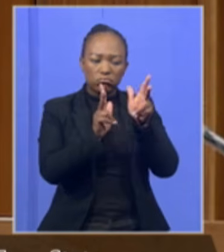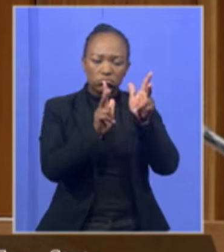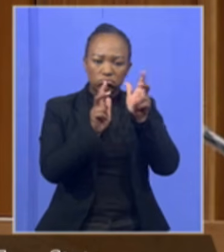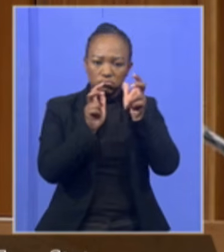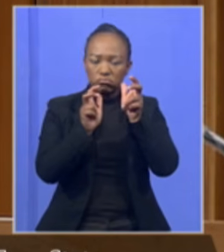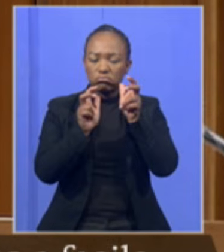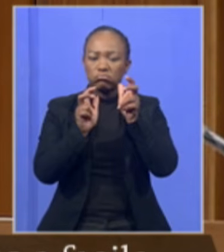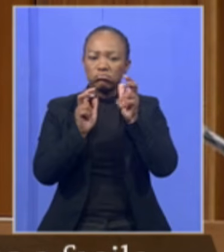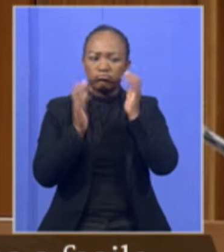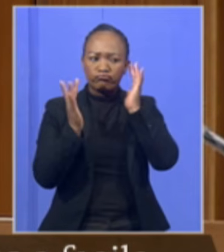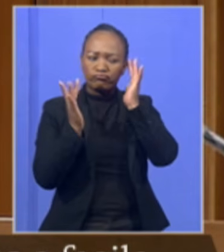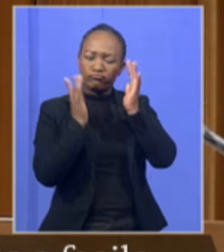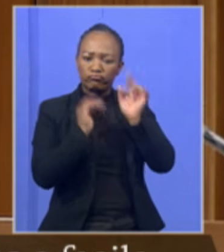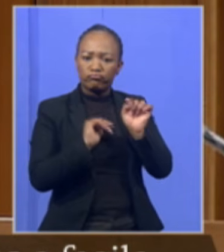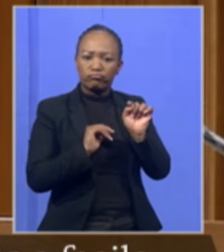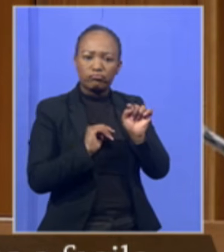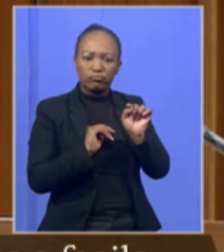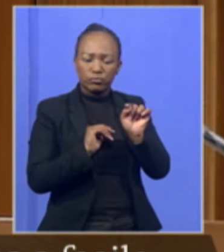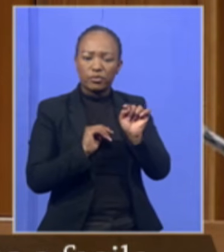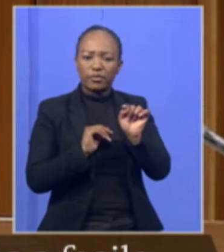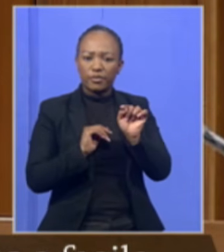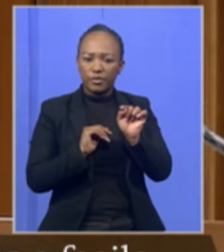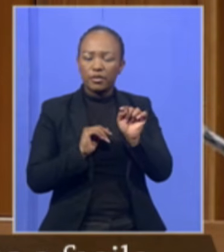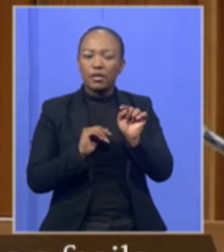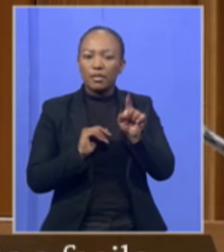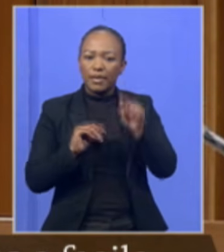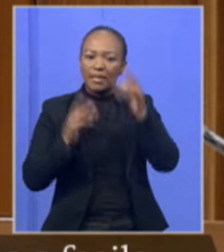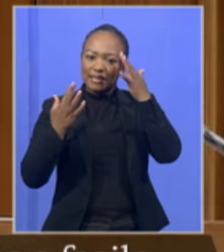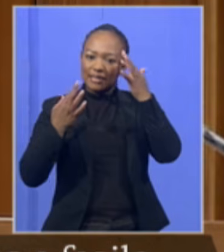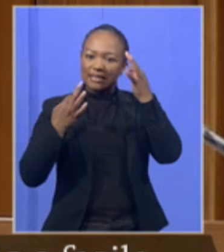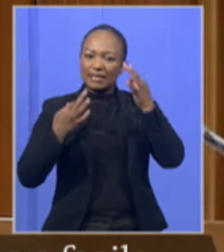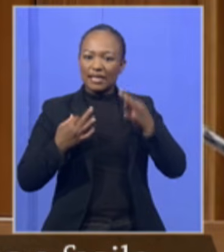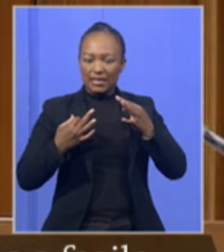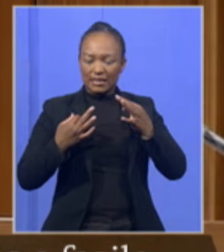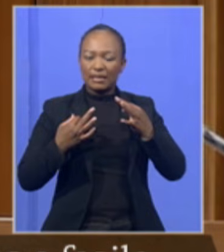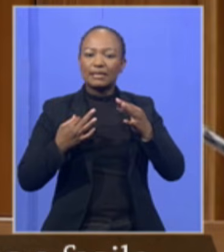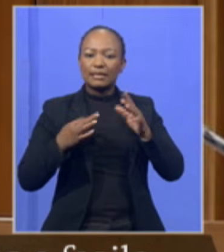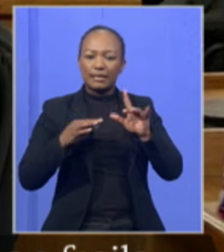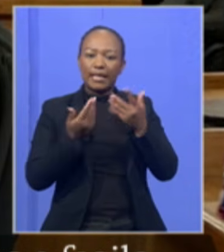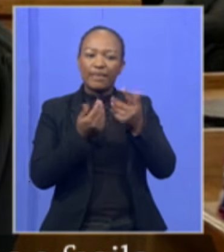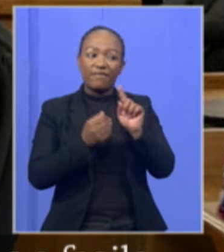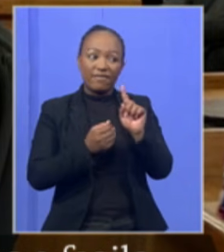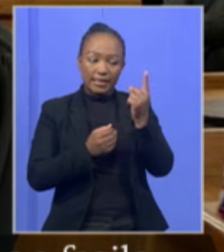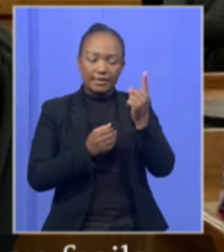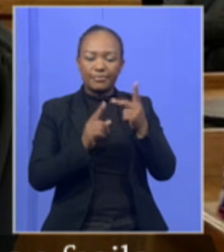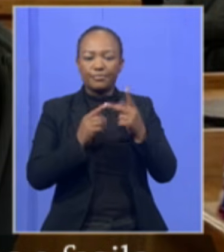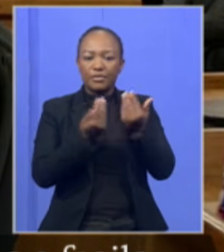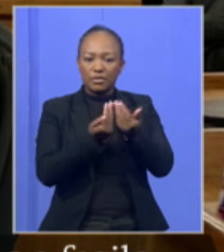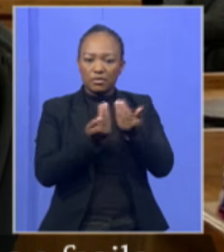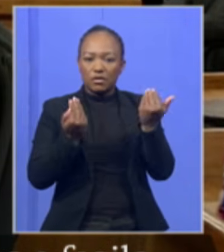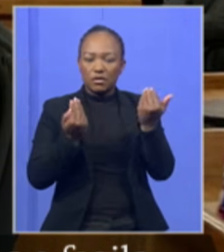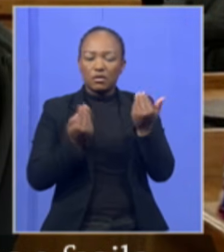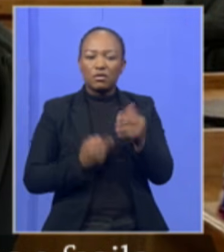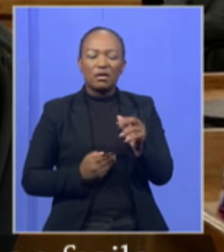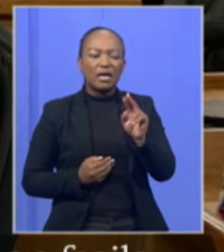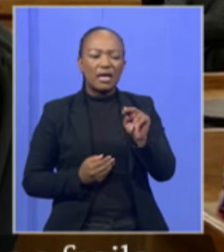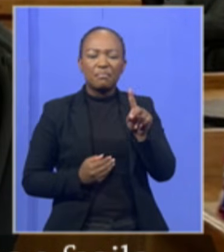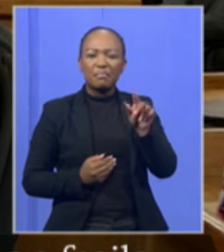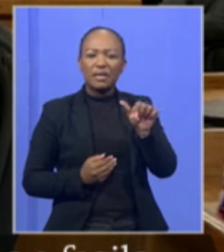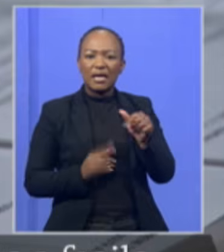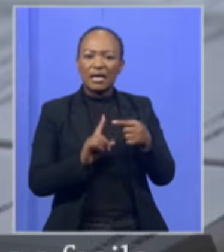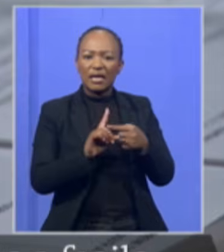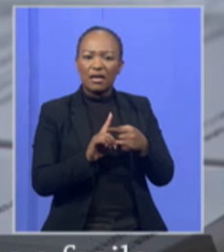norm is no doubt that it should be decided first and separately. The state was unable to refer